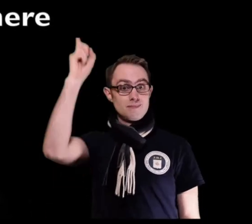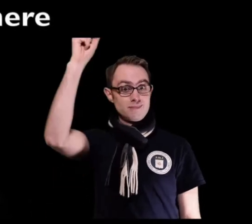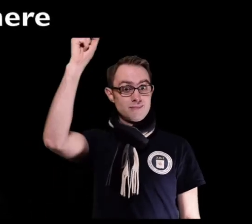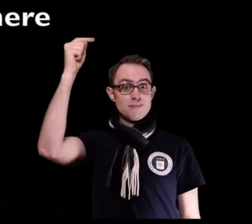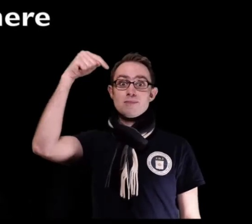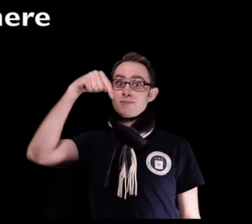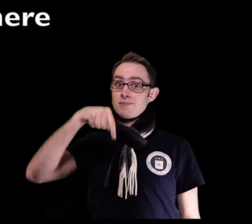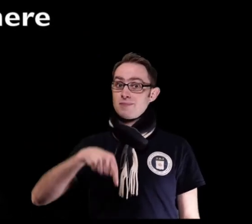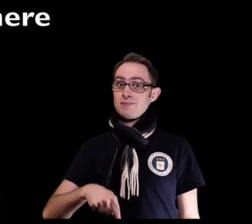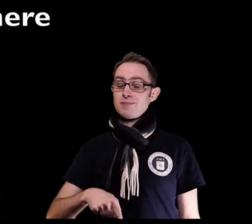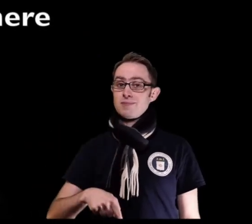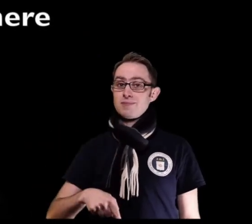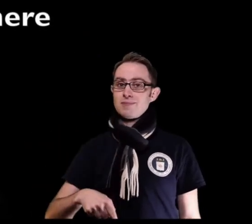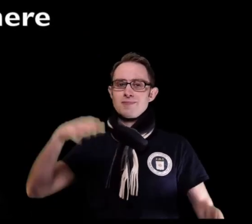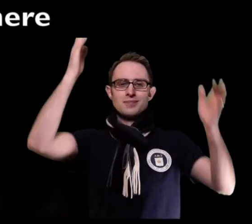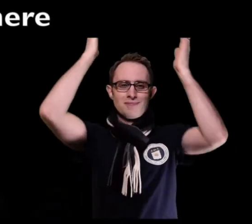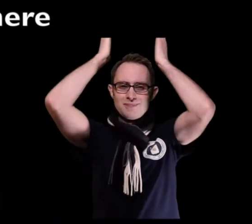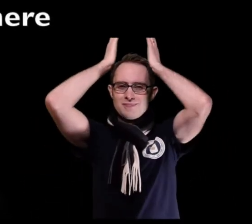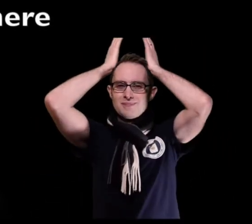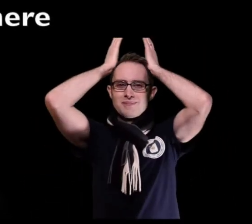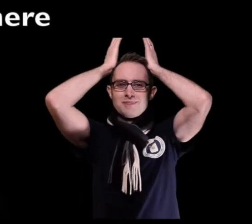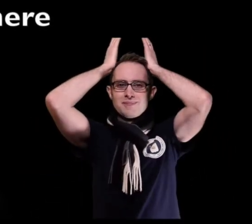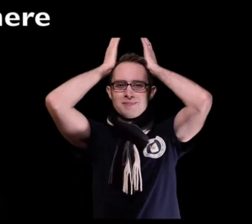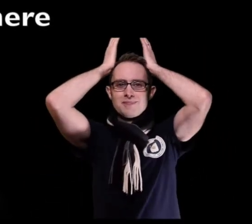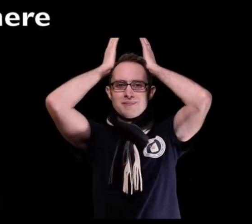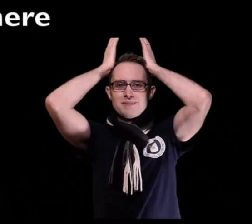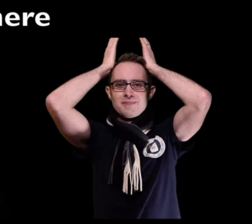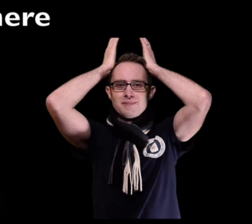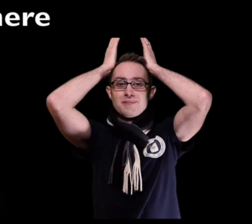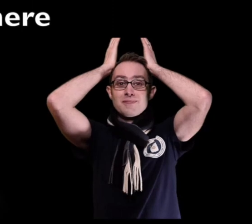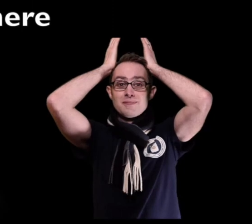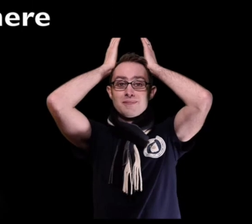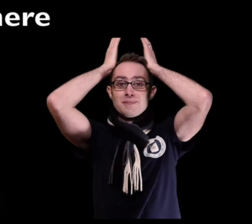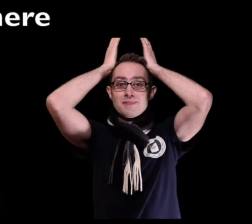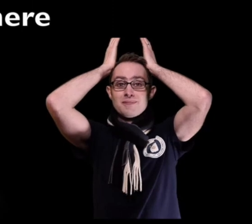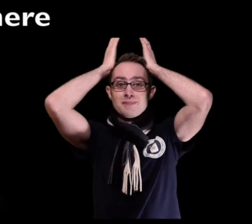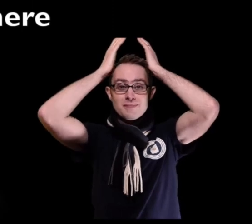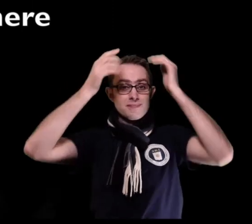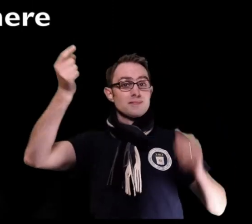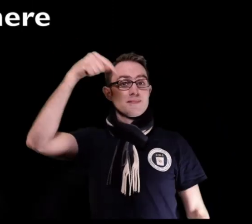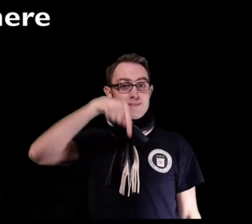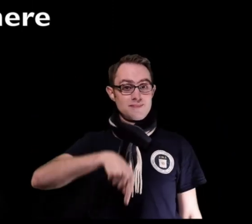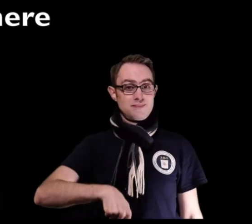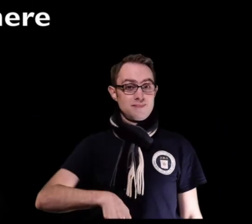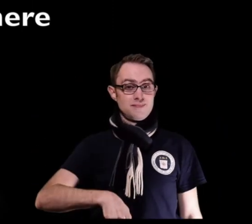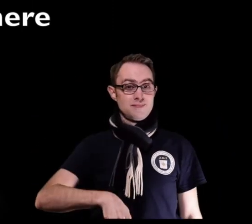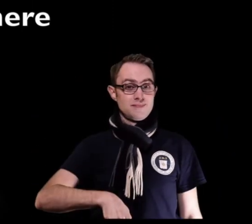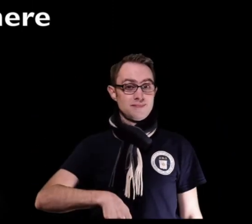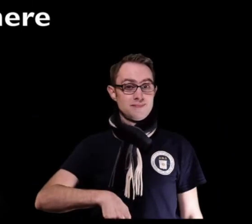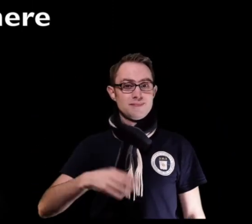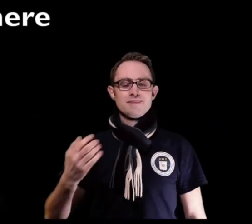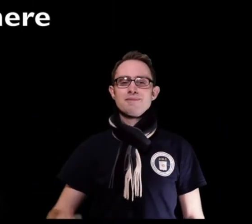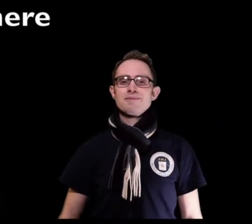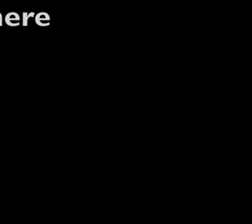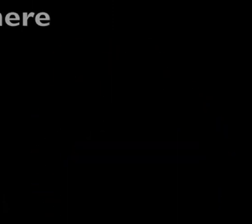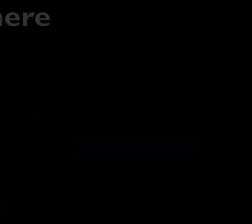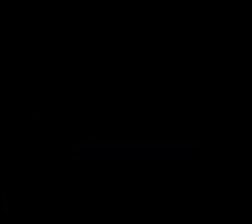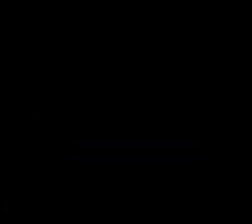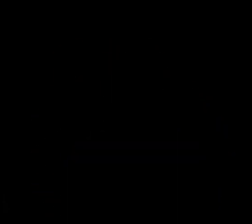world. He's arrived. The King of the universe is here.